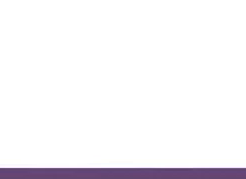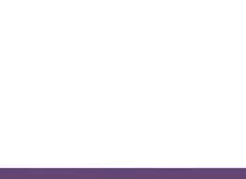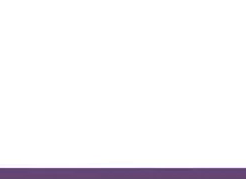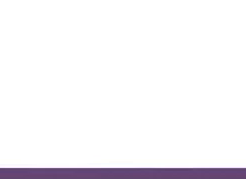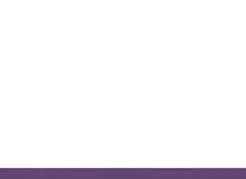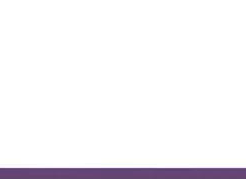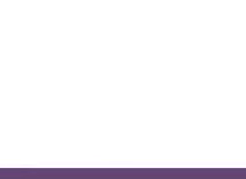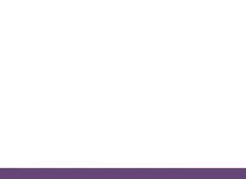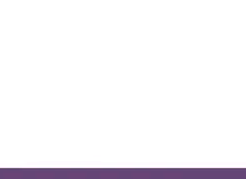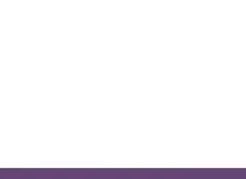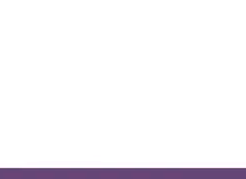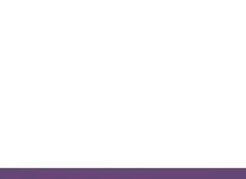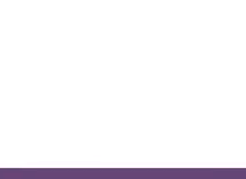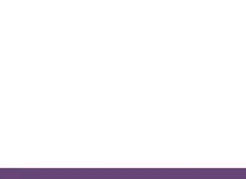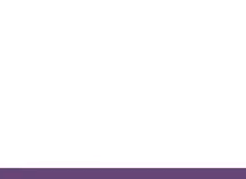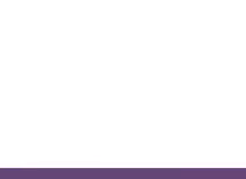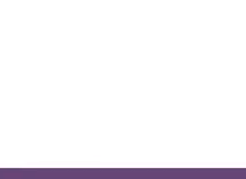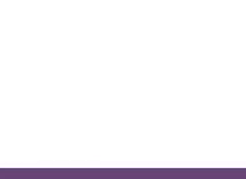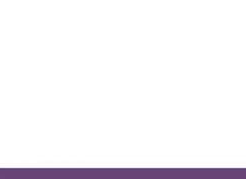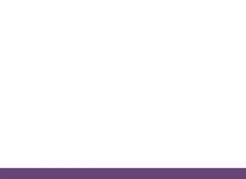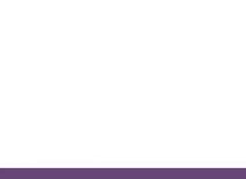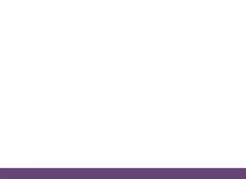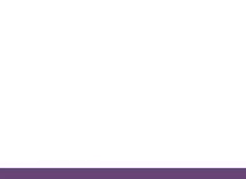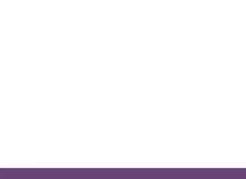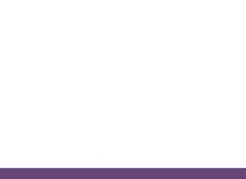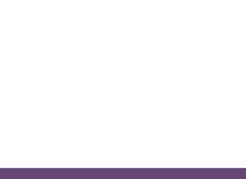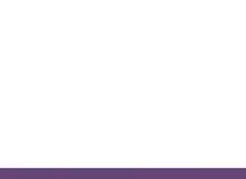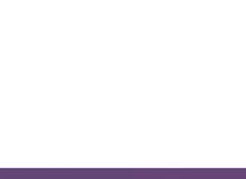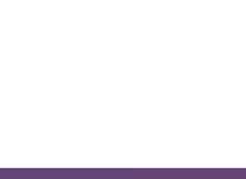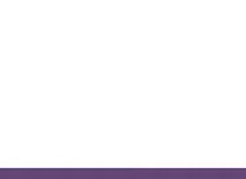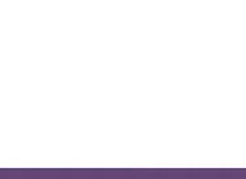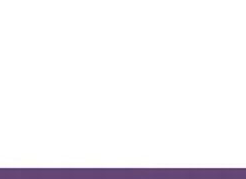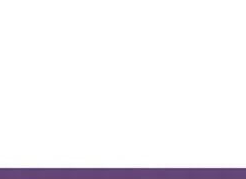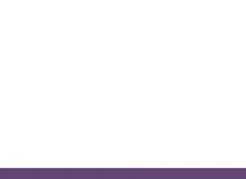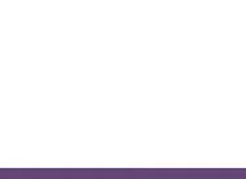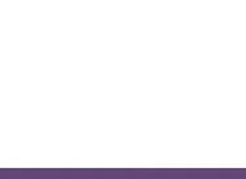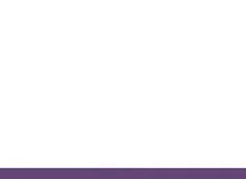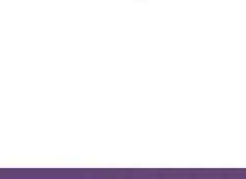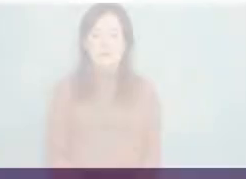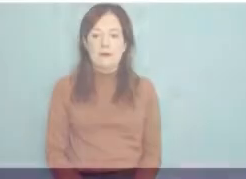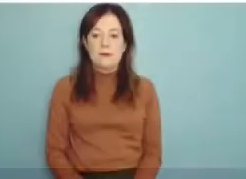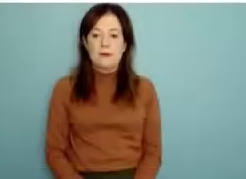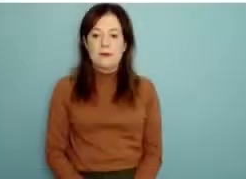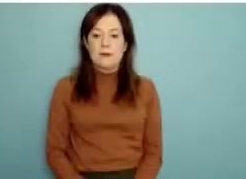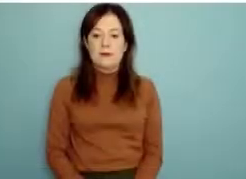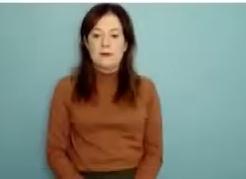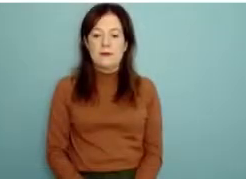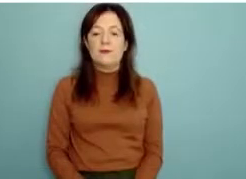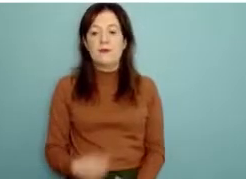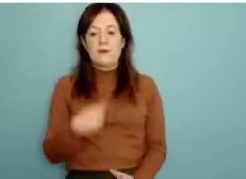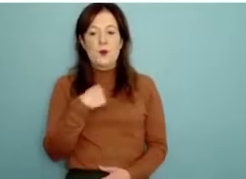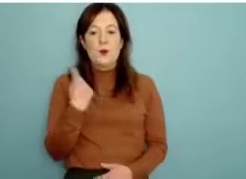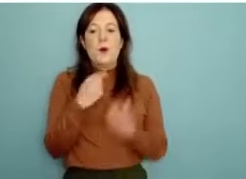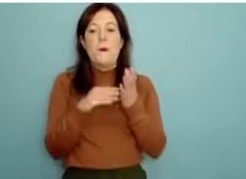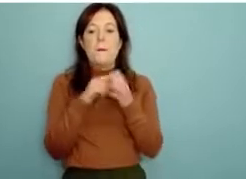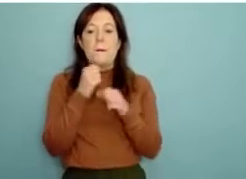Welcome everyone to this, our final day of Psychological Professions Week. I'm Maggie Rosario, Chair of the Psychological